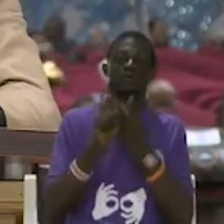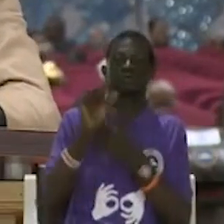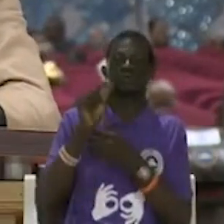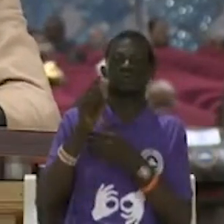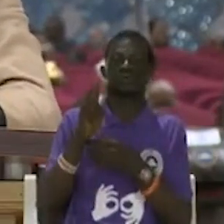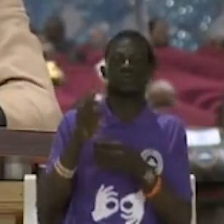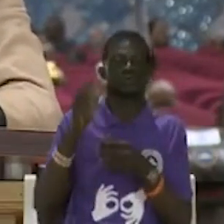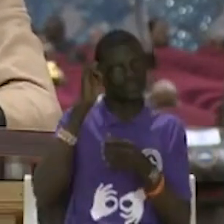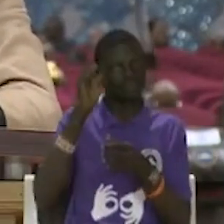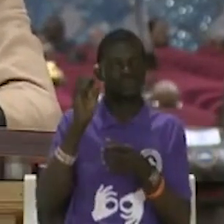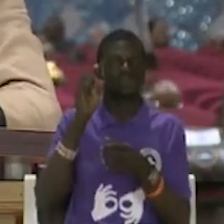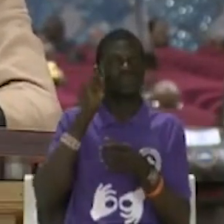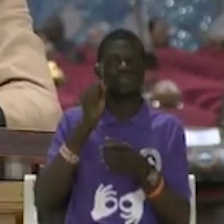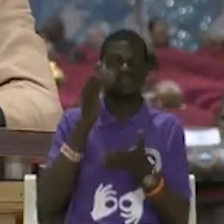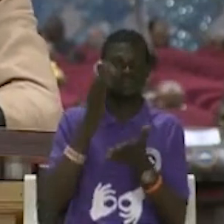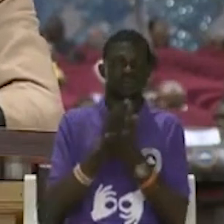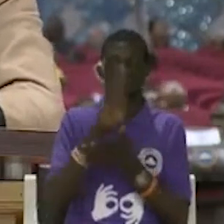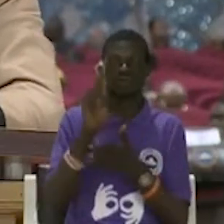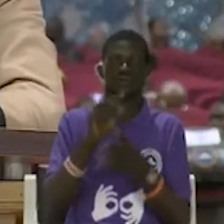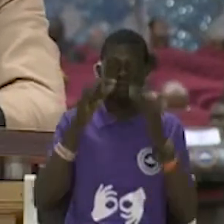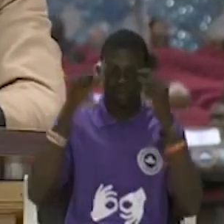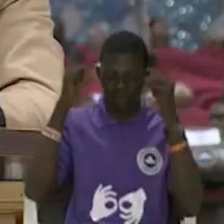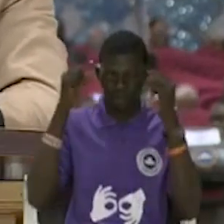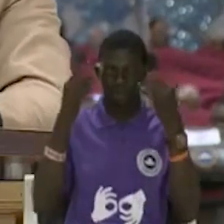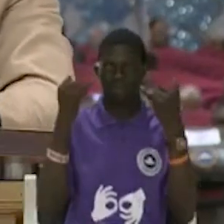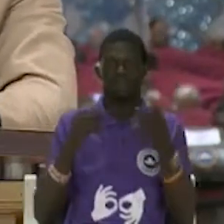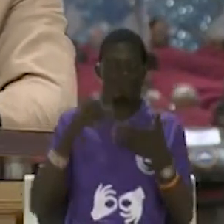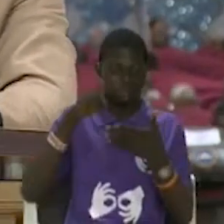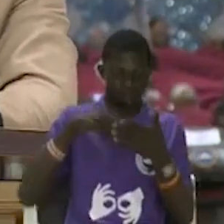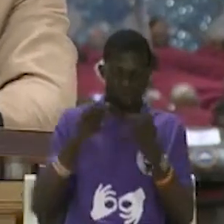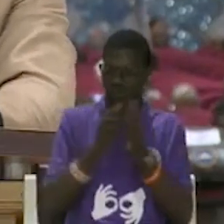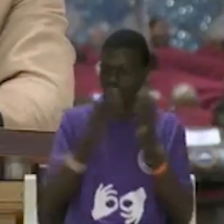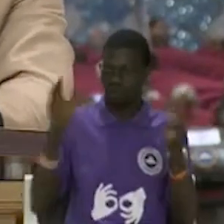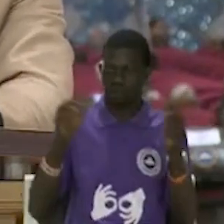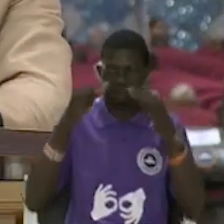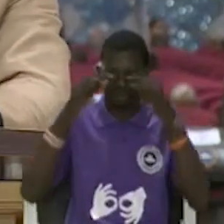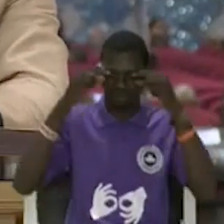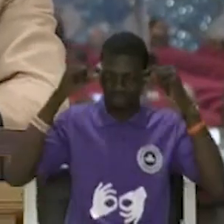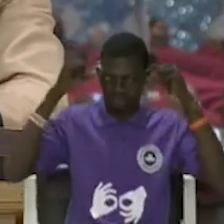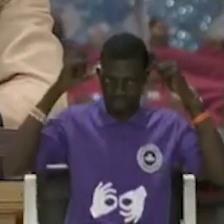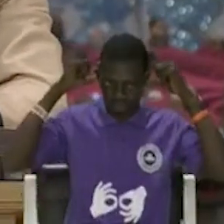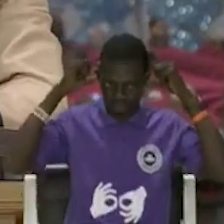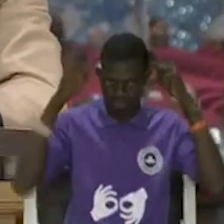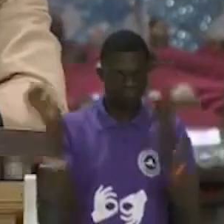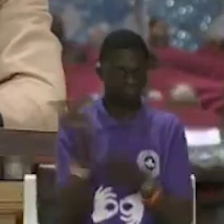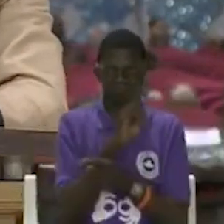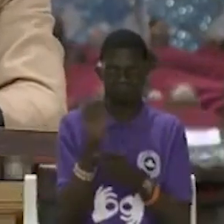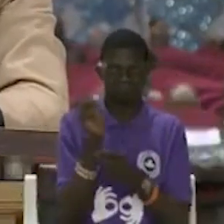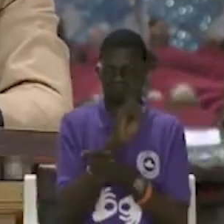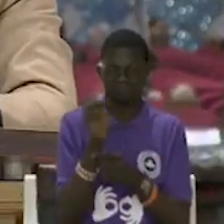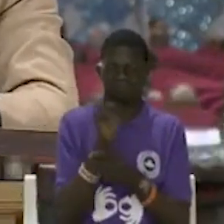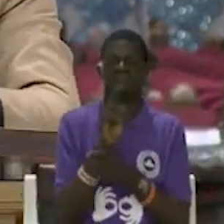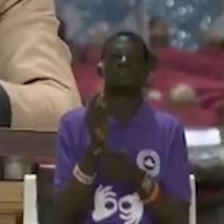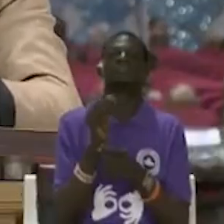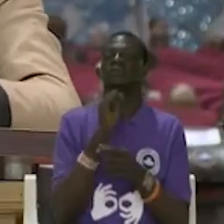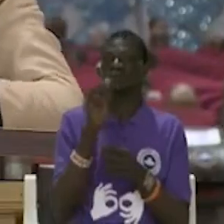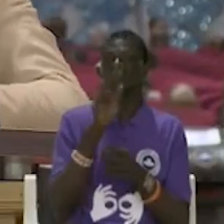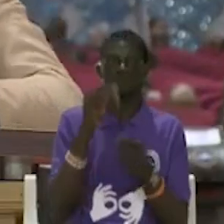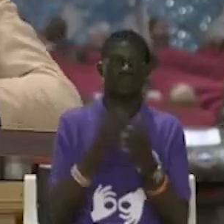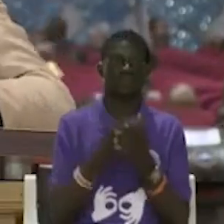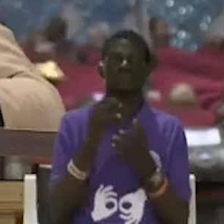she has stopped using those glasses and can now read without any form of help. Praise the Lord.